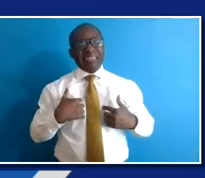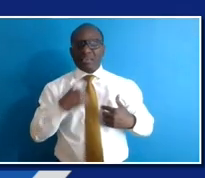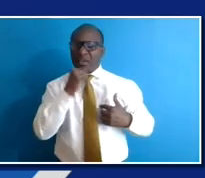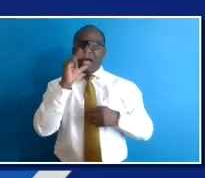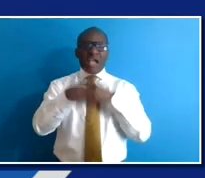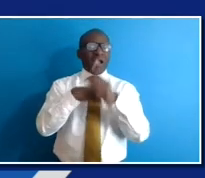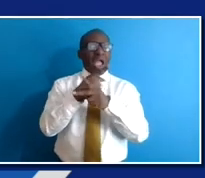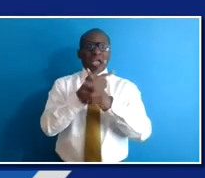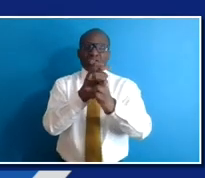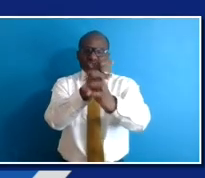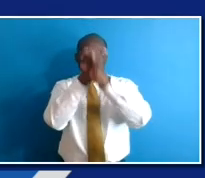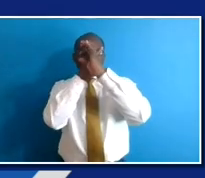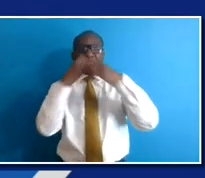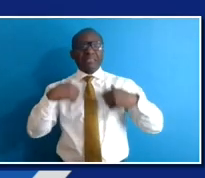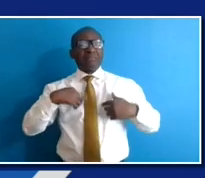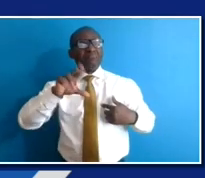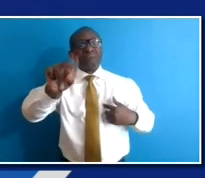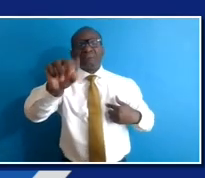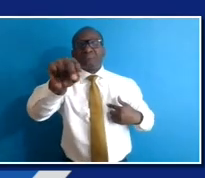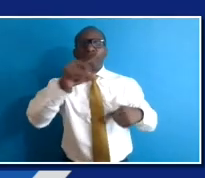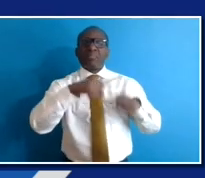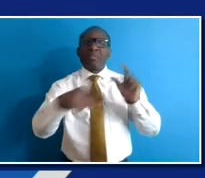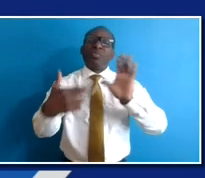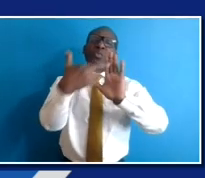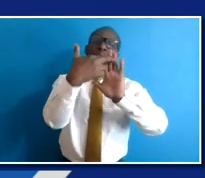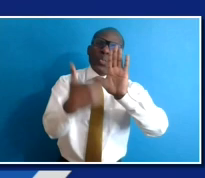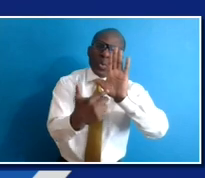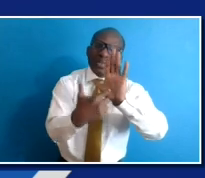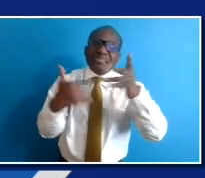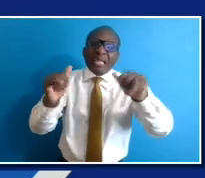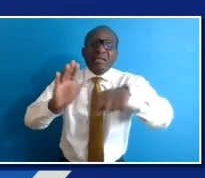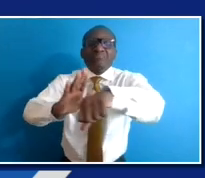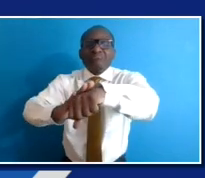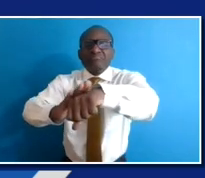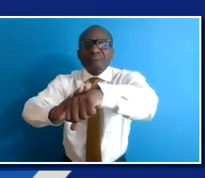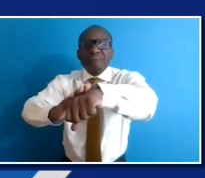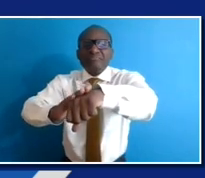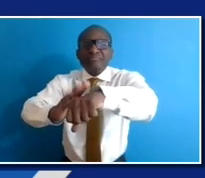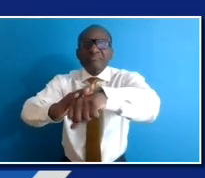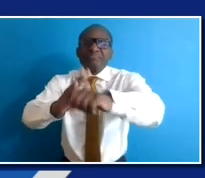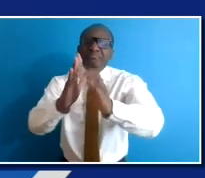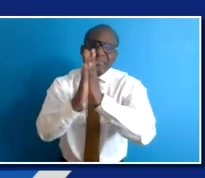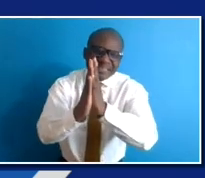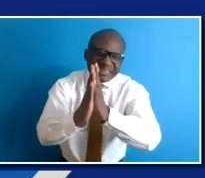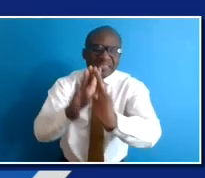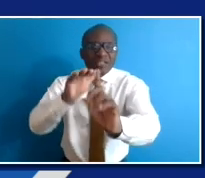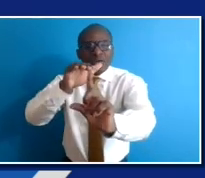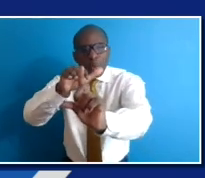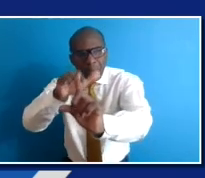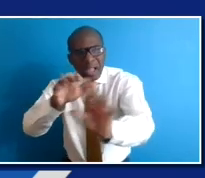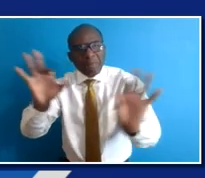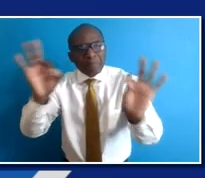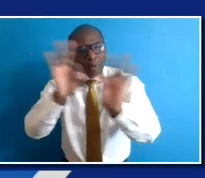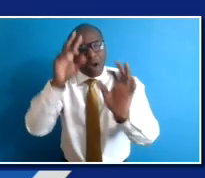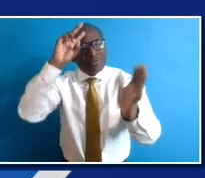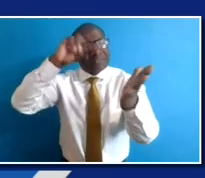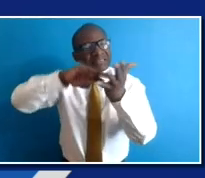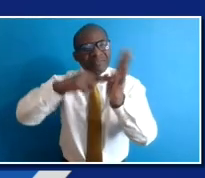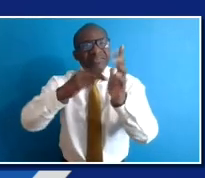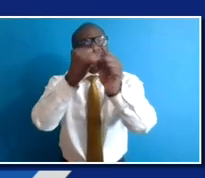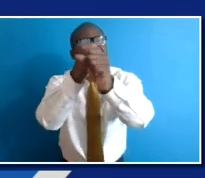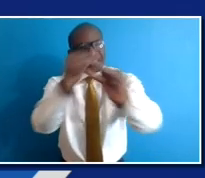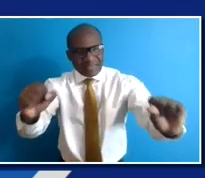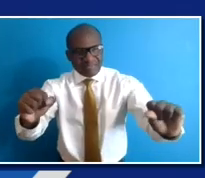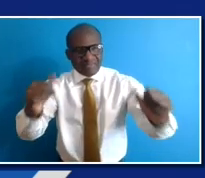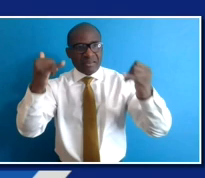the park works, the intent is to remind people to wear masks. Where we have masks available and someone doesn't have one,